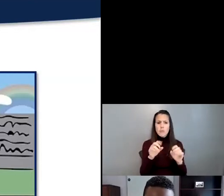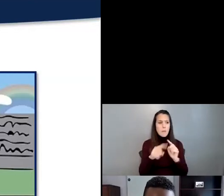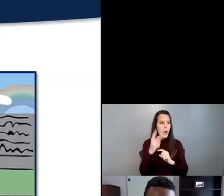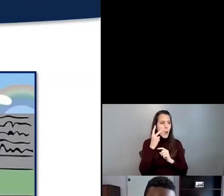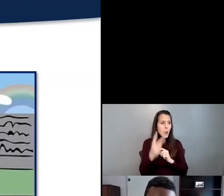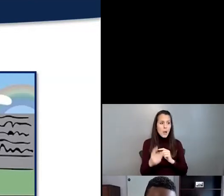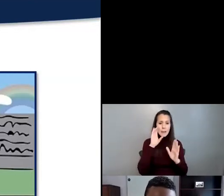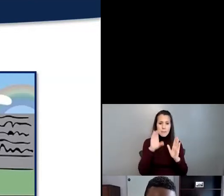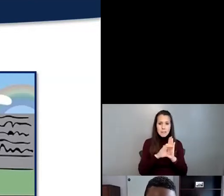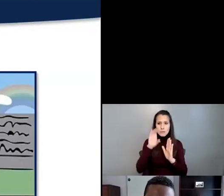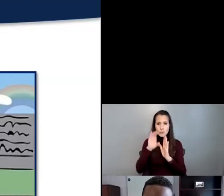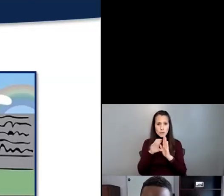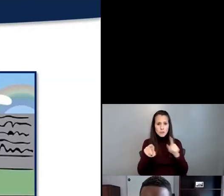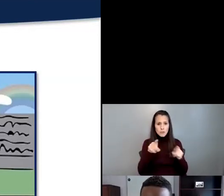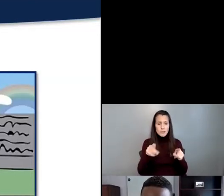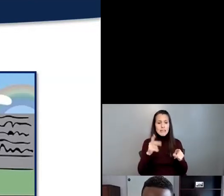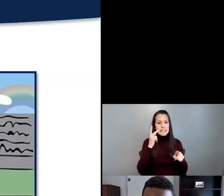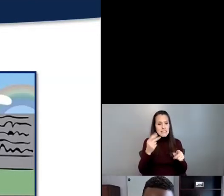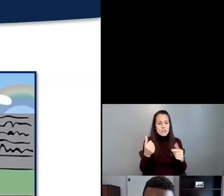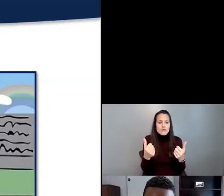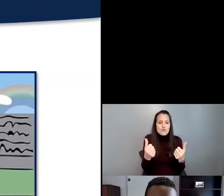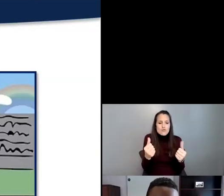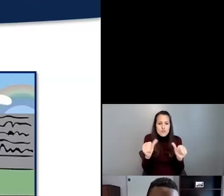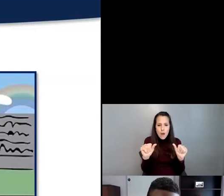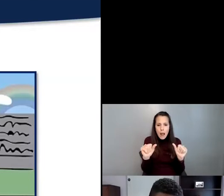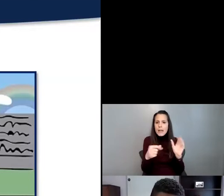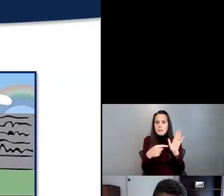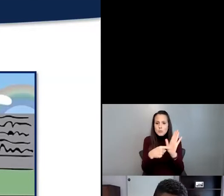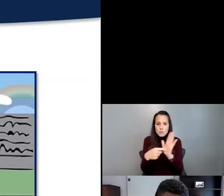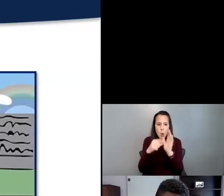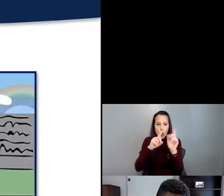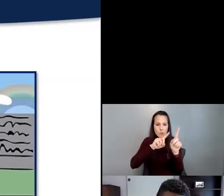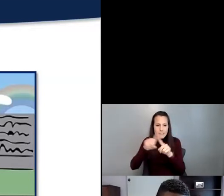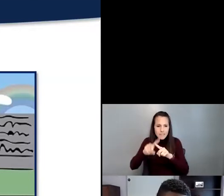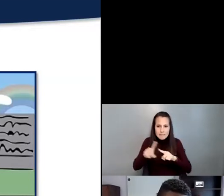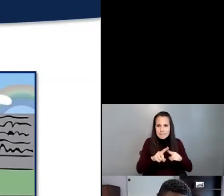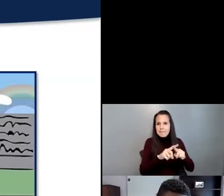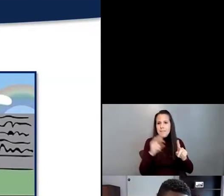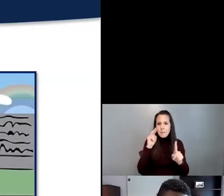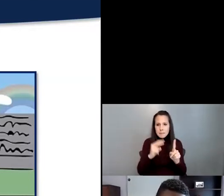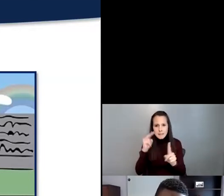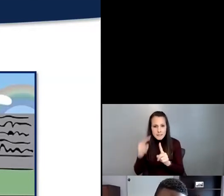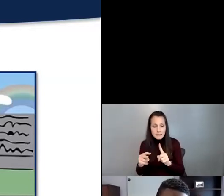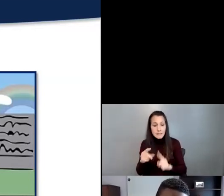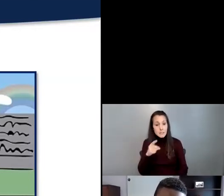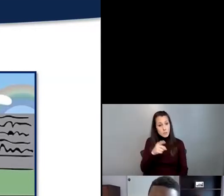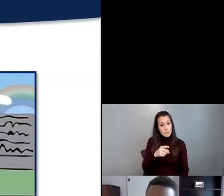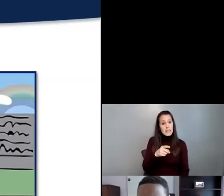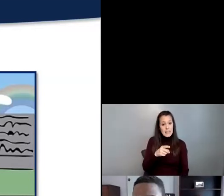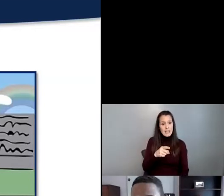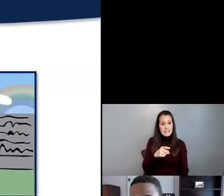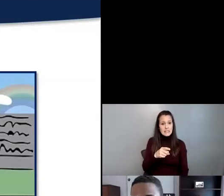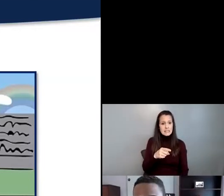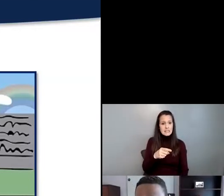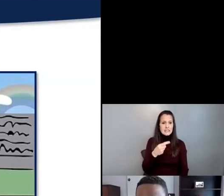I think we can understand that they're trying to demonstrate different things now. So in this one, people criticized the other one to say there were